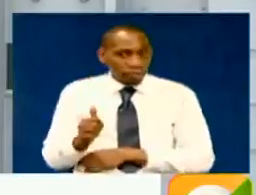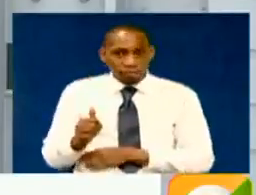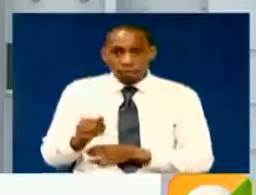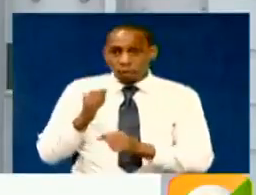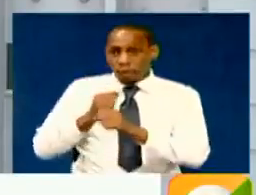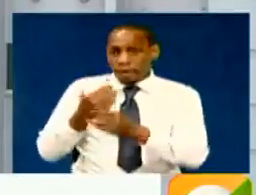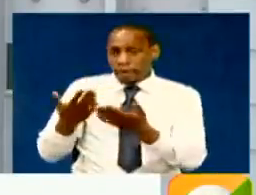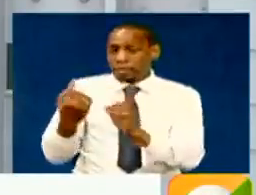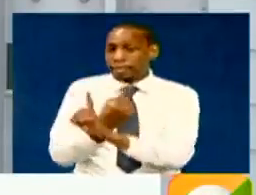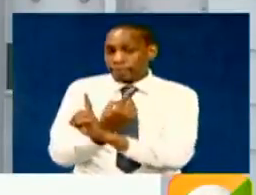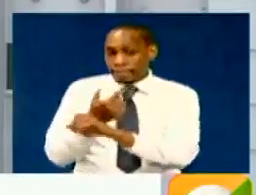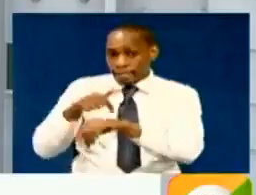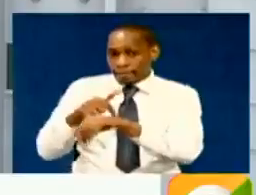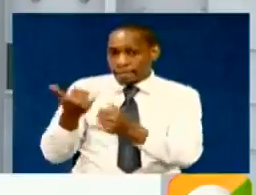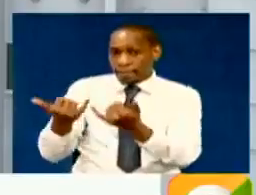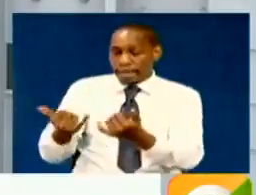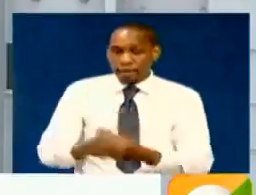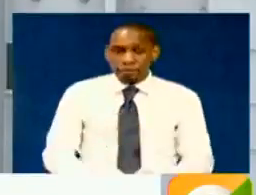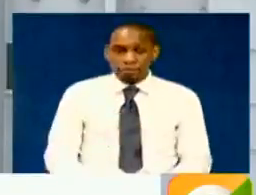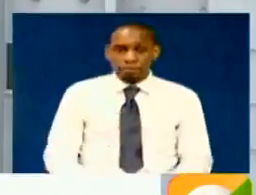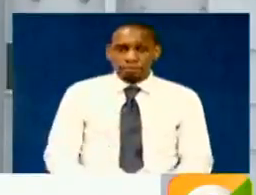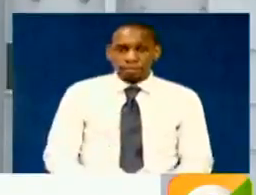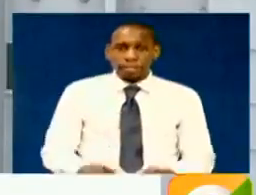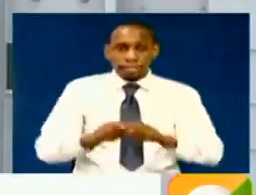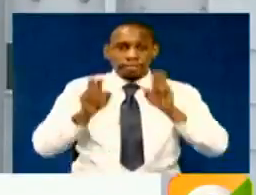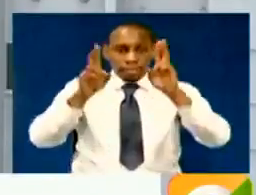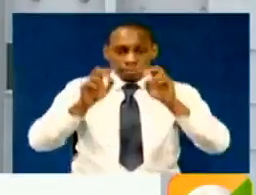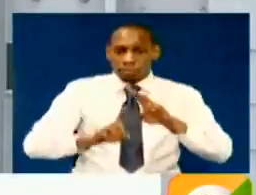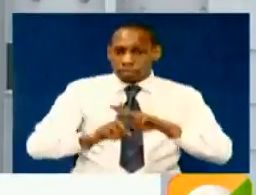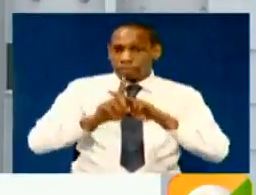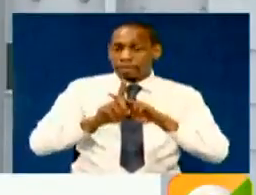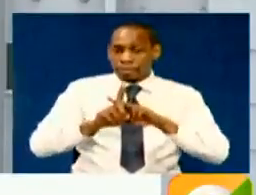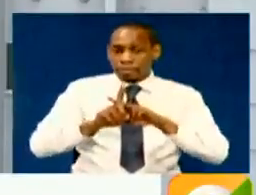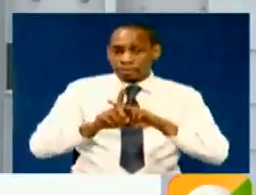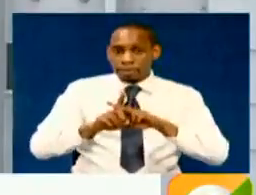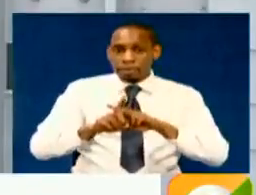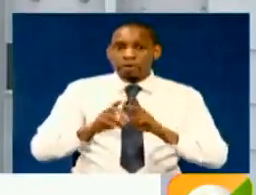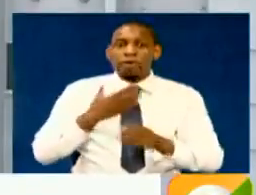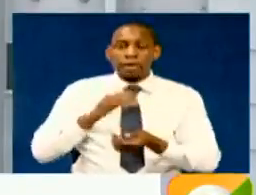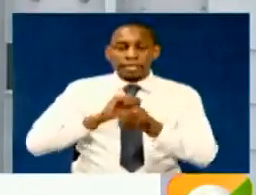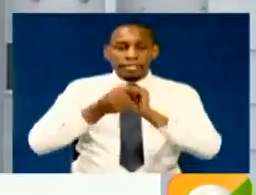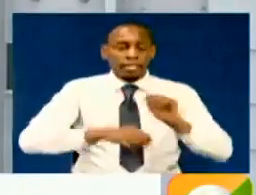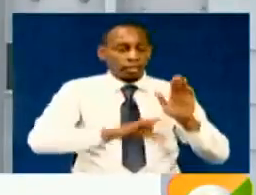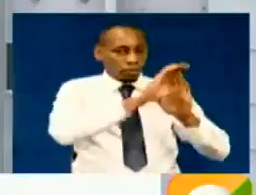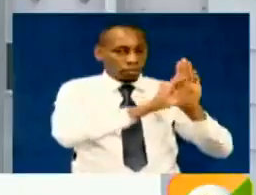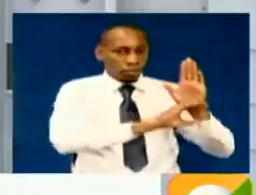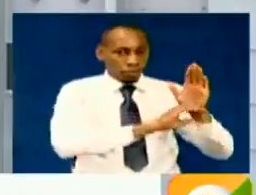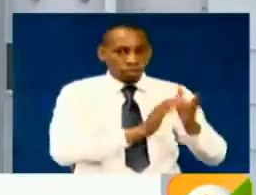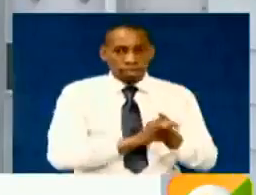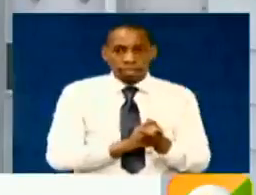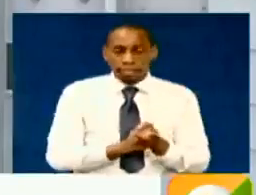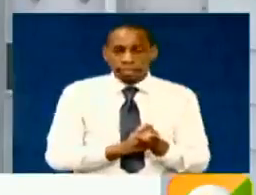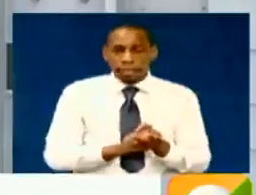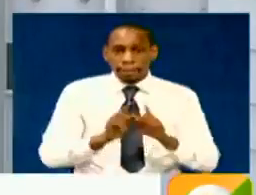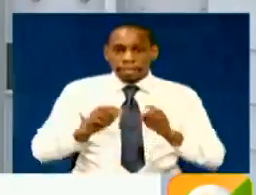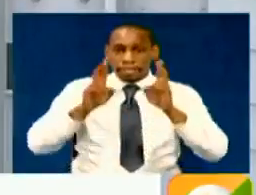will be done differently this time. Issues have also been raised with how we attempted to amend the Constitution. Now, whilst that